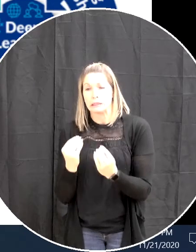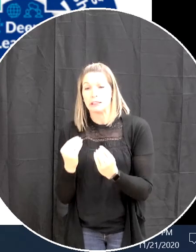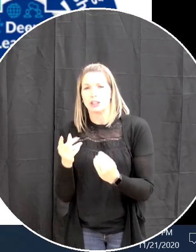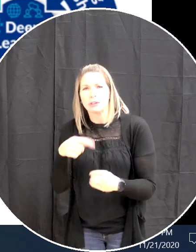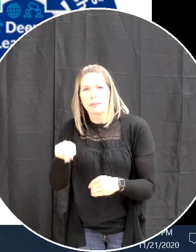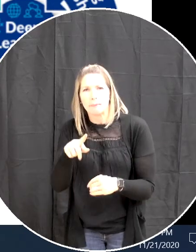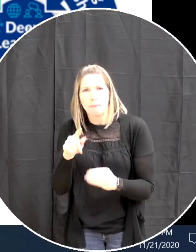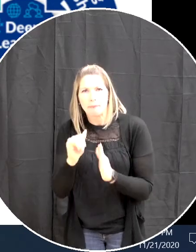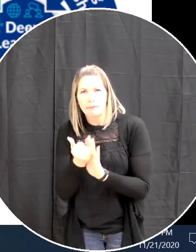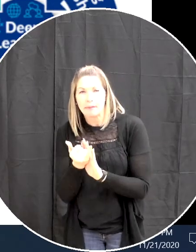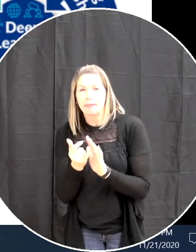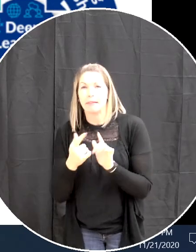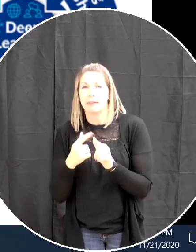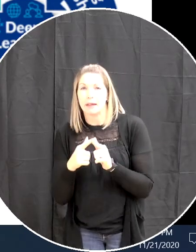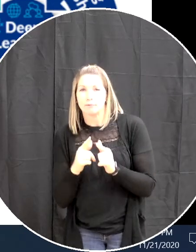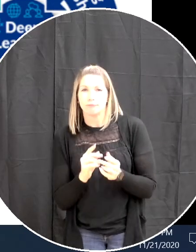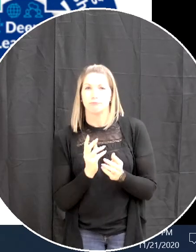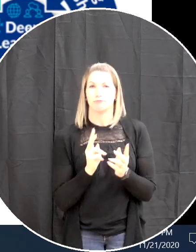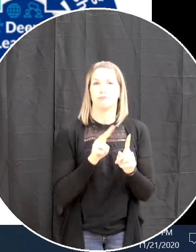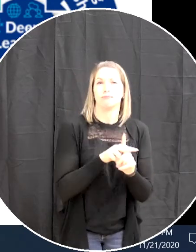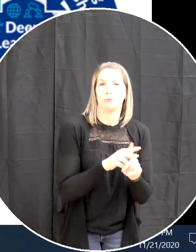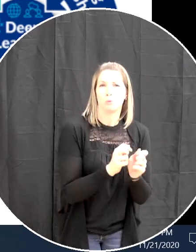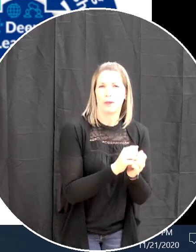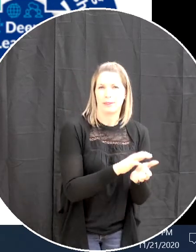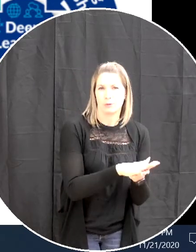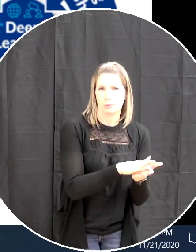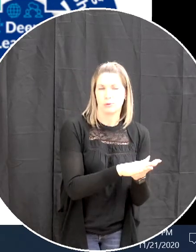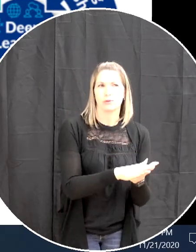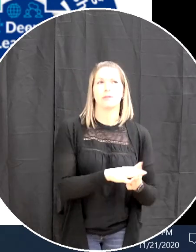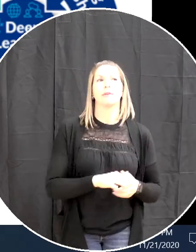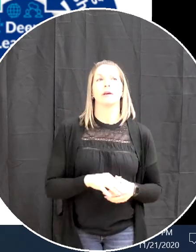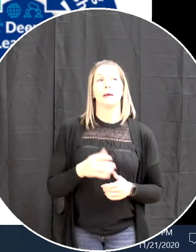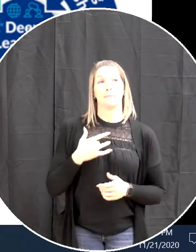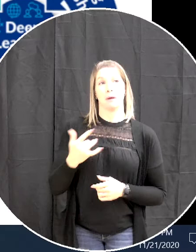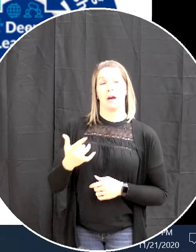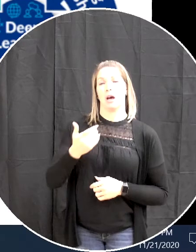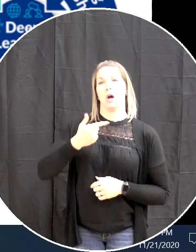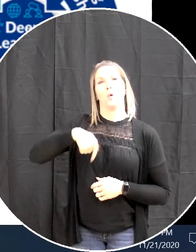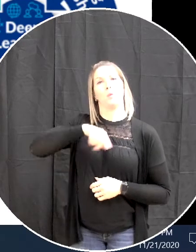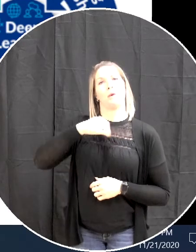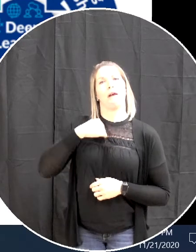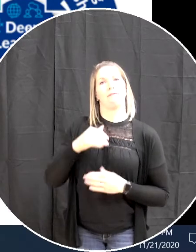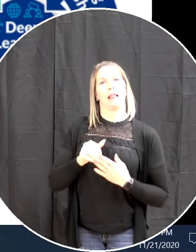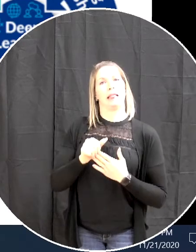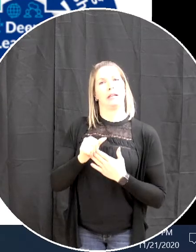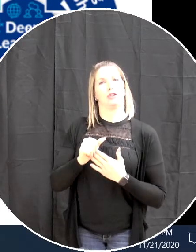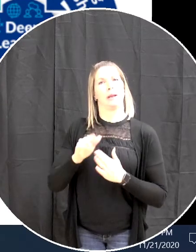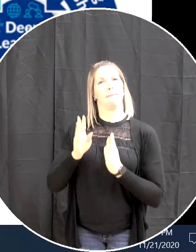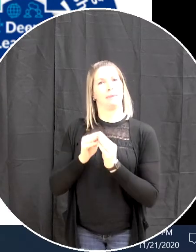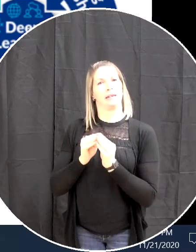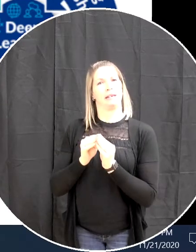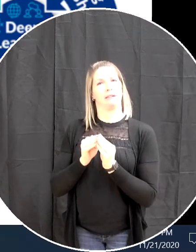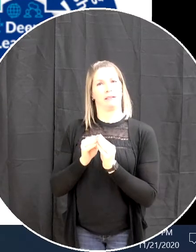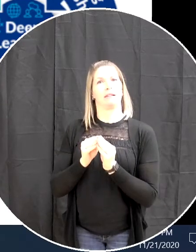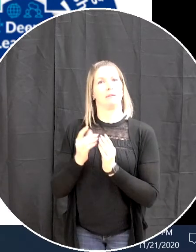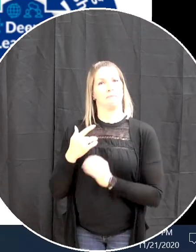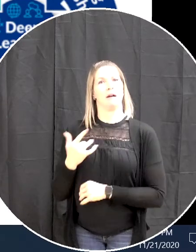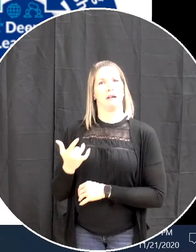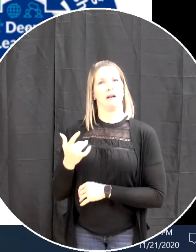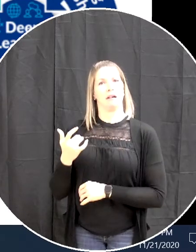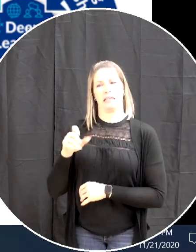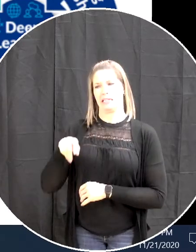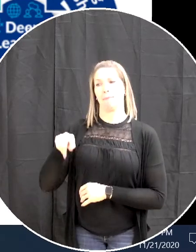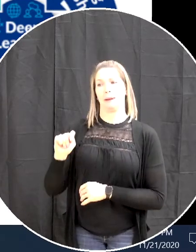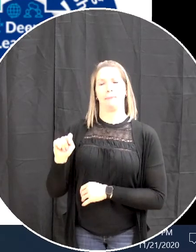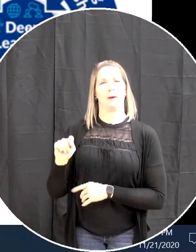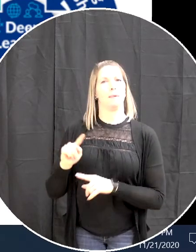meetings, leadership meetings, learning leader meetings we call them, with our various regional offices and gather all our principals there. This